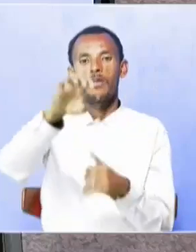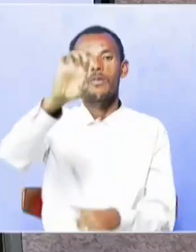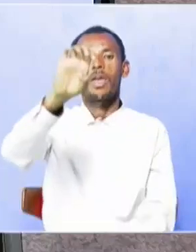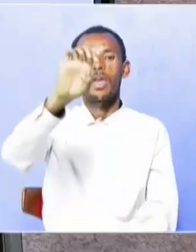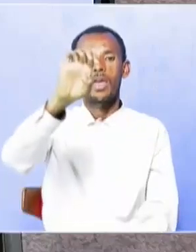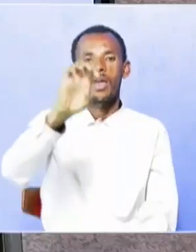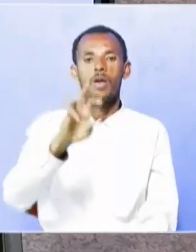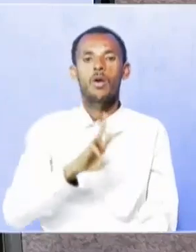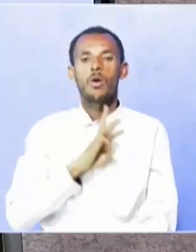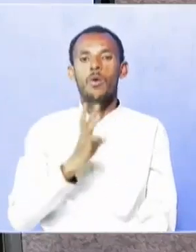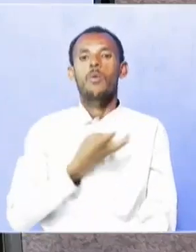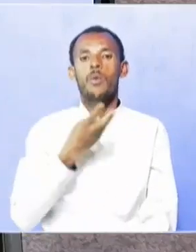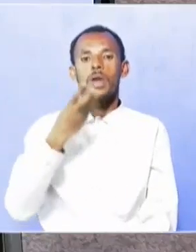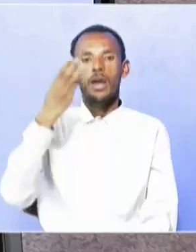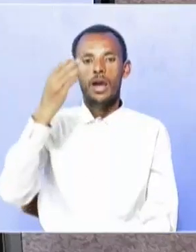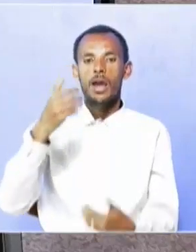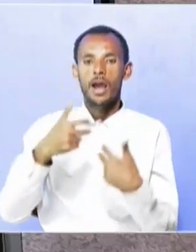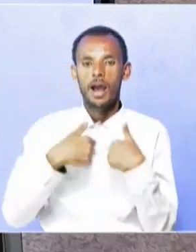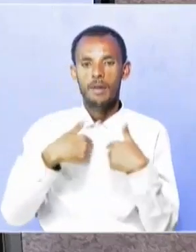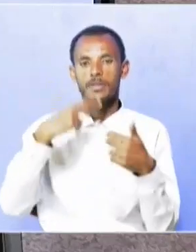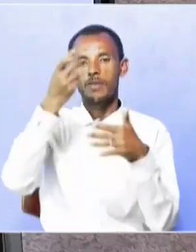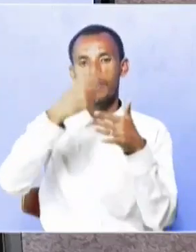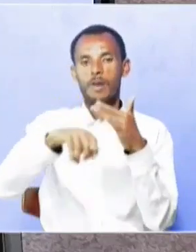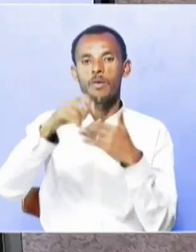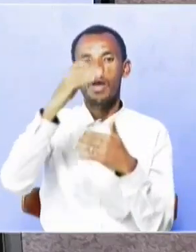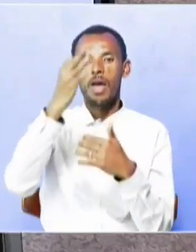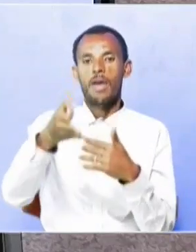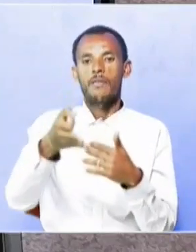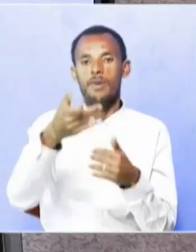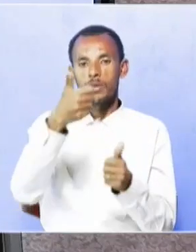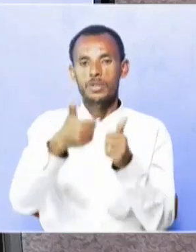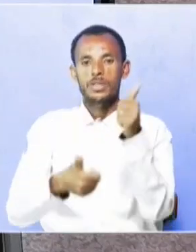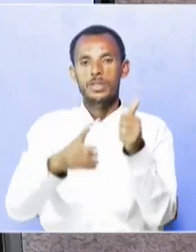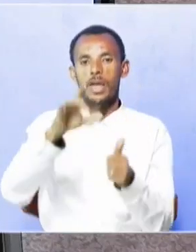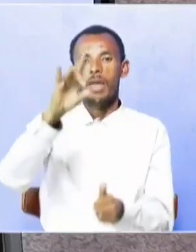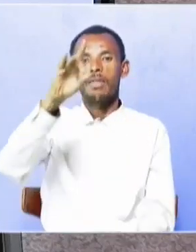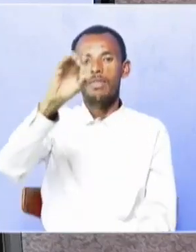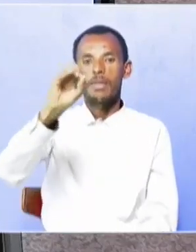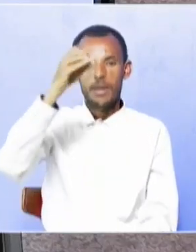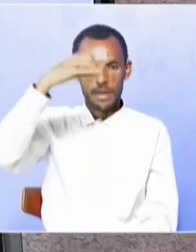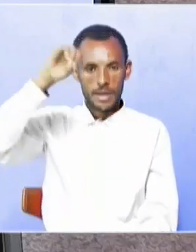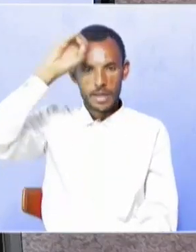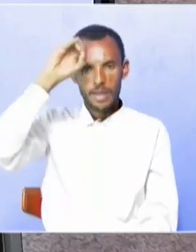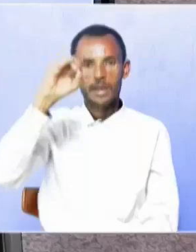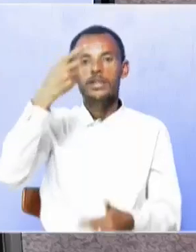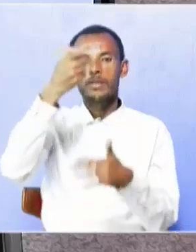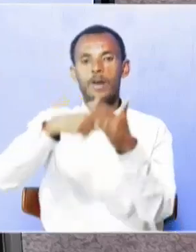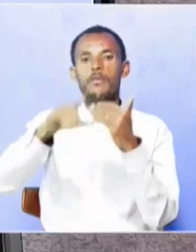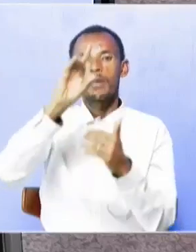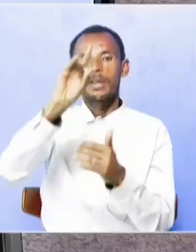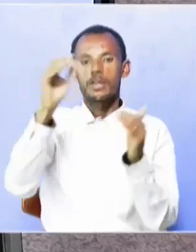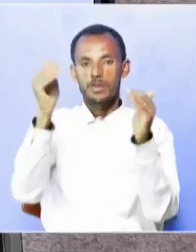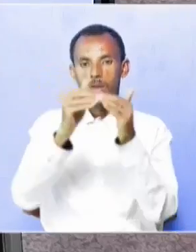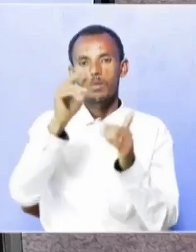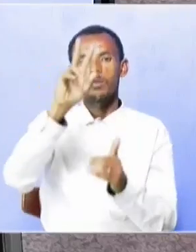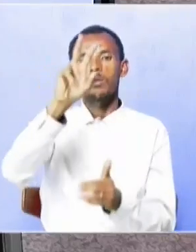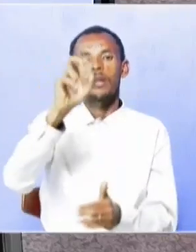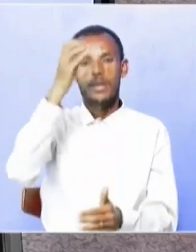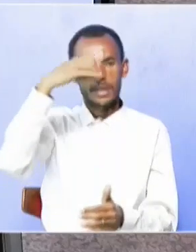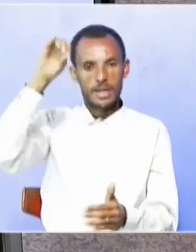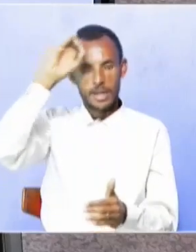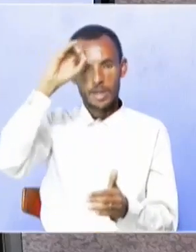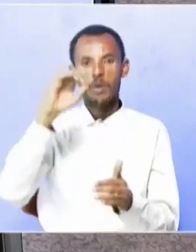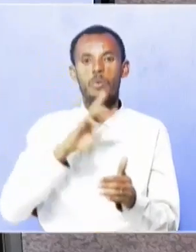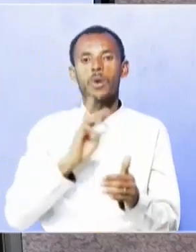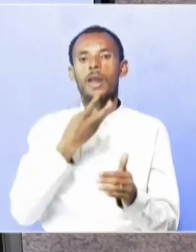E, we already have the value of F, which is 80 degree, and the value of D, which is 20 degree.